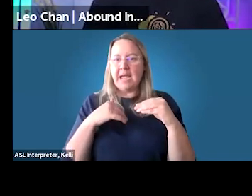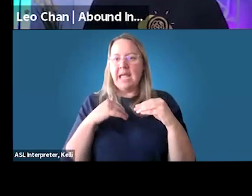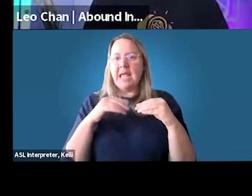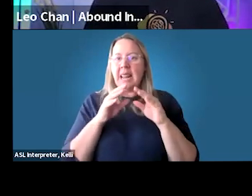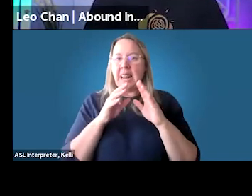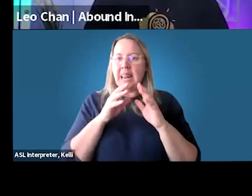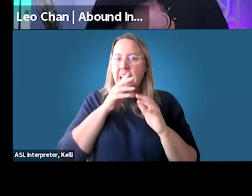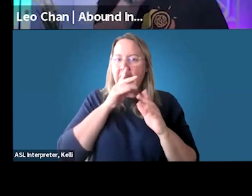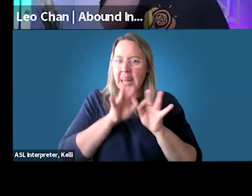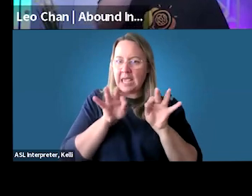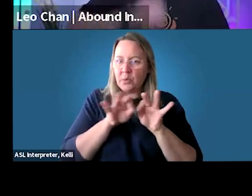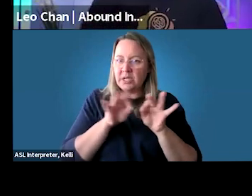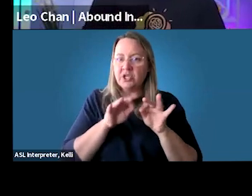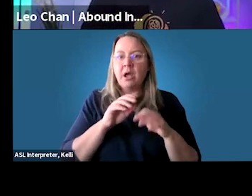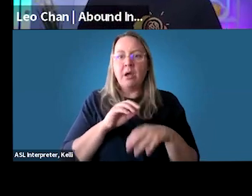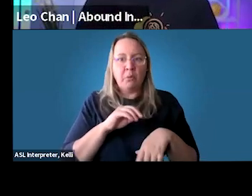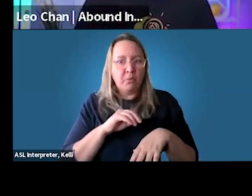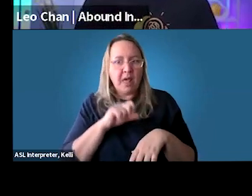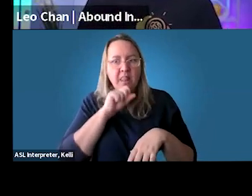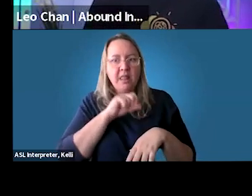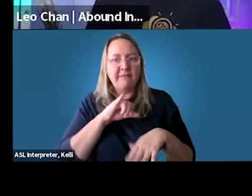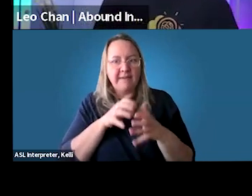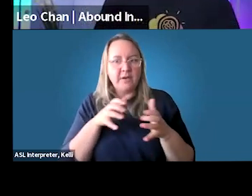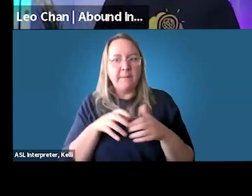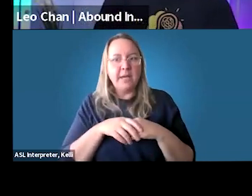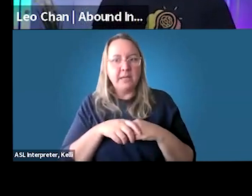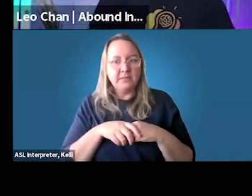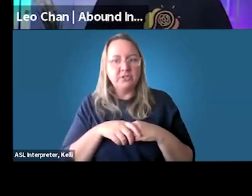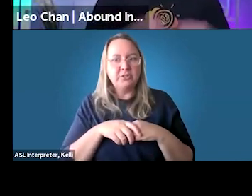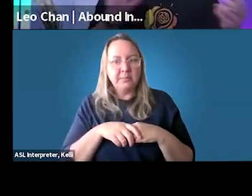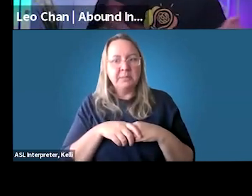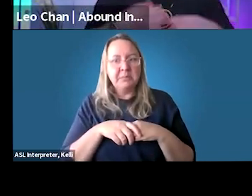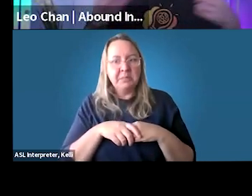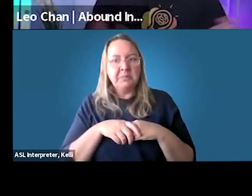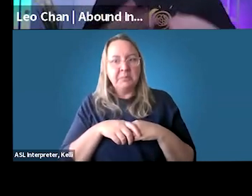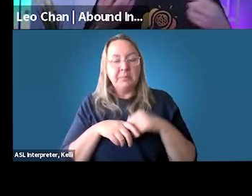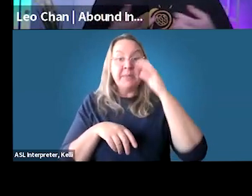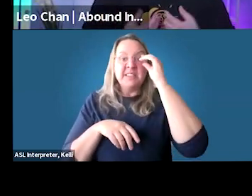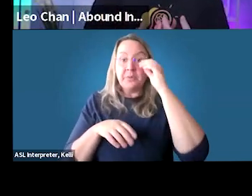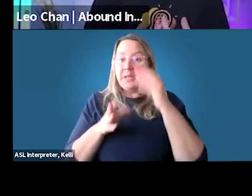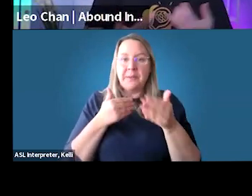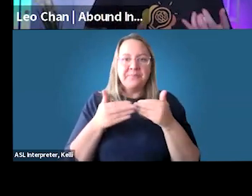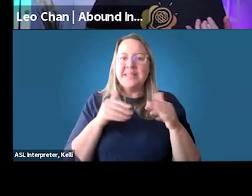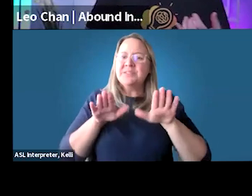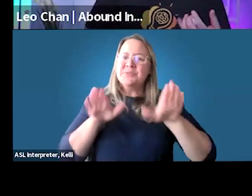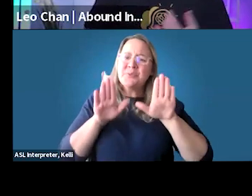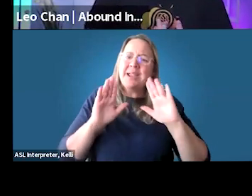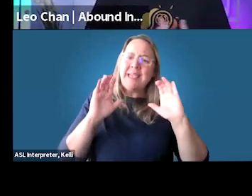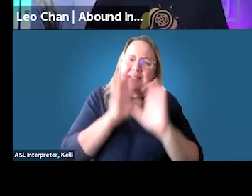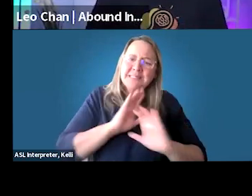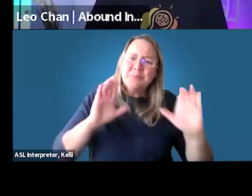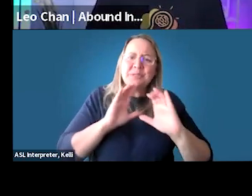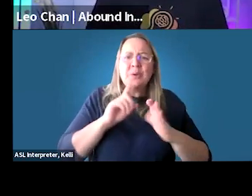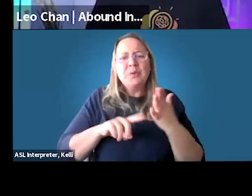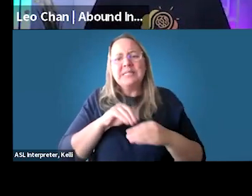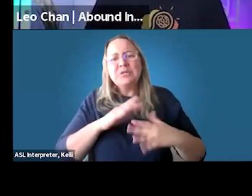I'm actually taking a class tomorrow. Rain, I love that. I love that very much. So this is a great exploration of for you just to see what's in your